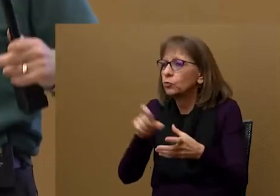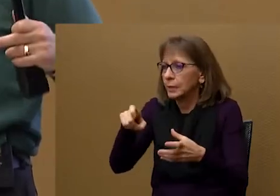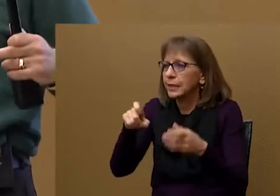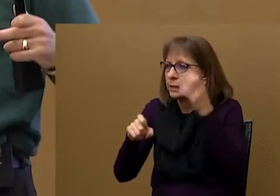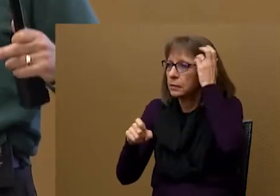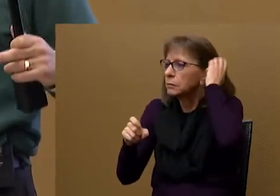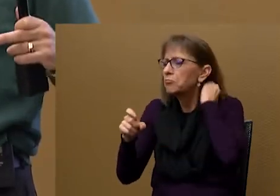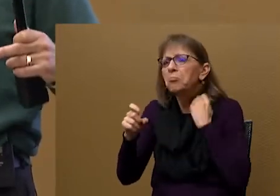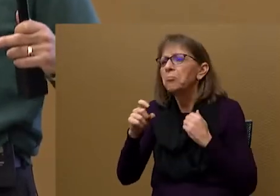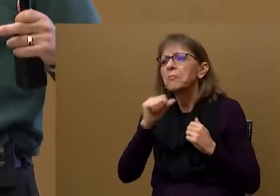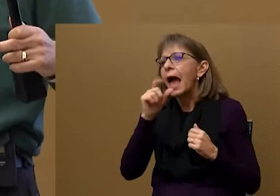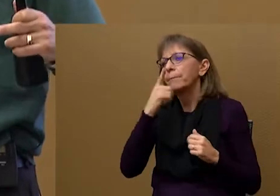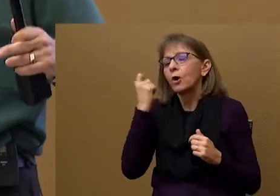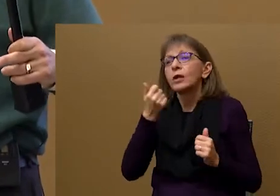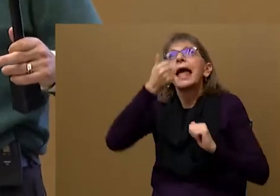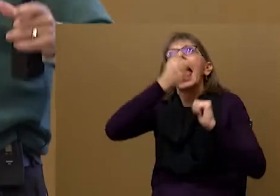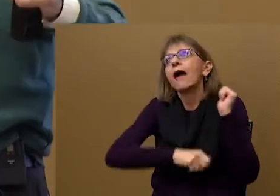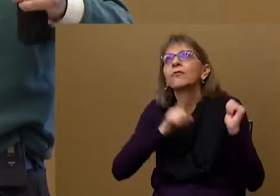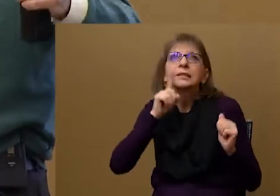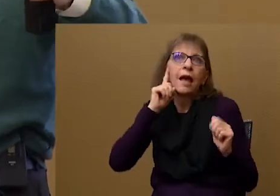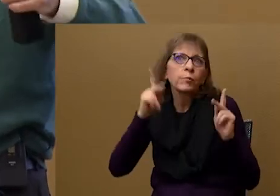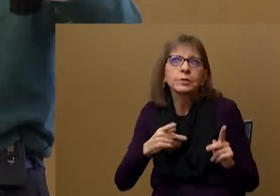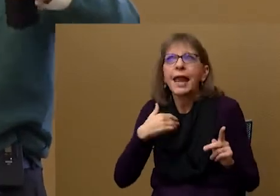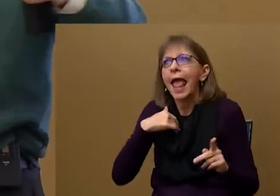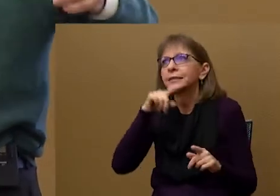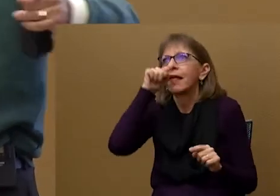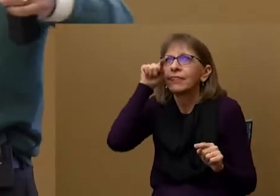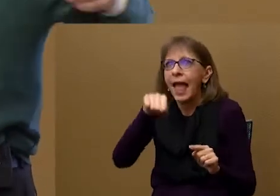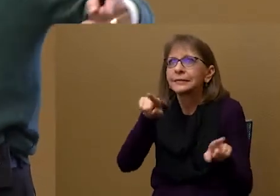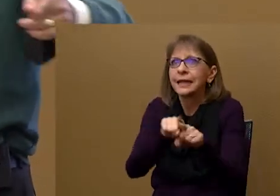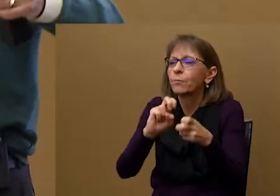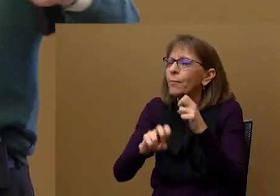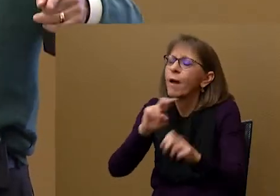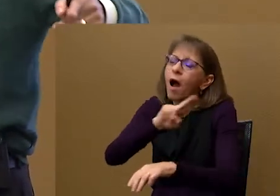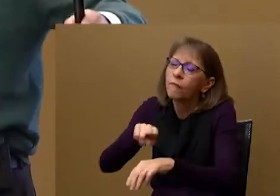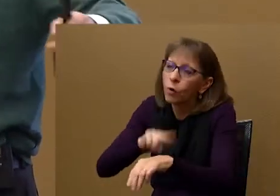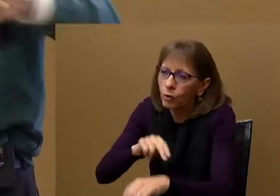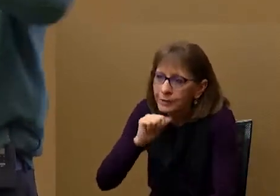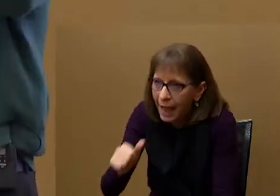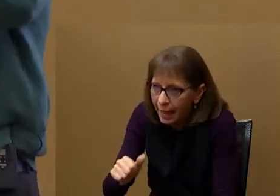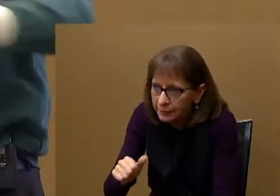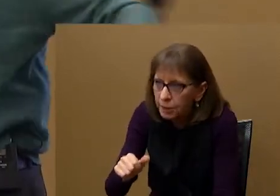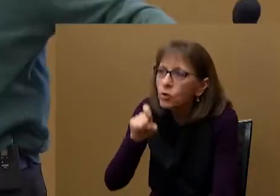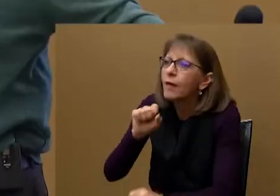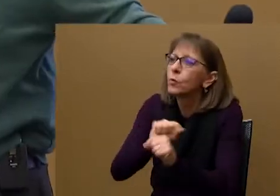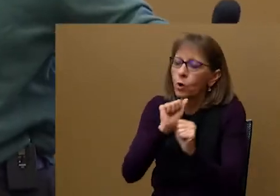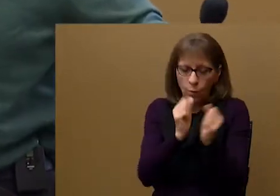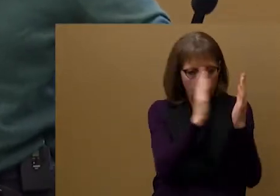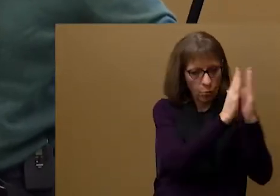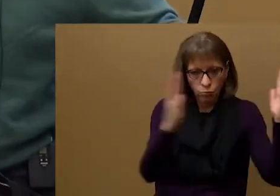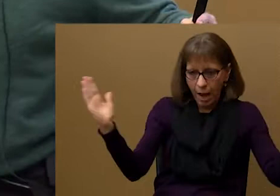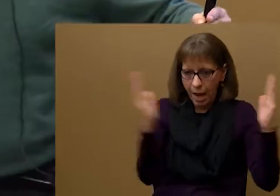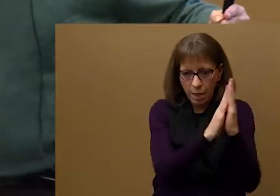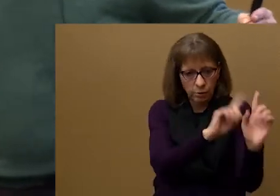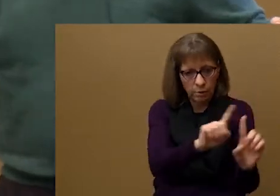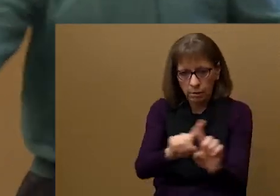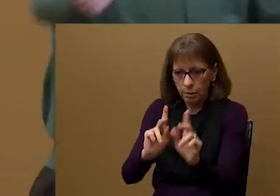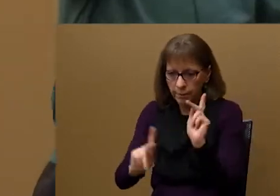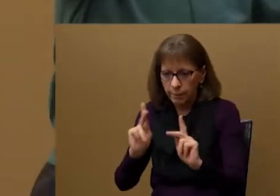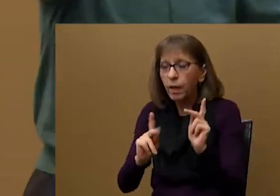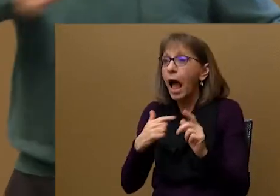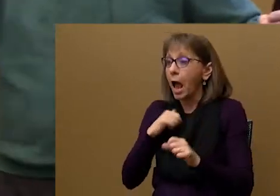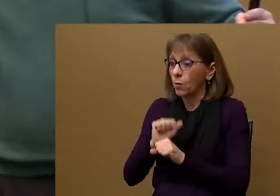need when you work with deaf people. Not because every deaf person has those problems, of course not. You have to work